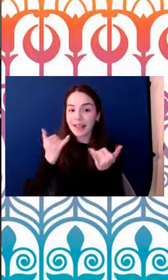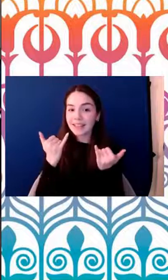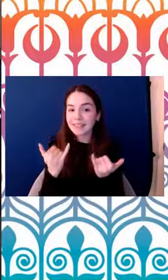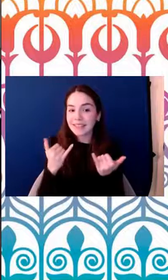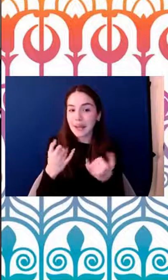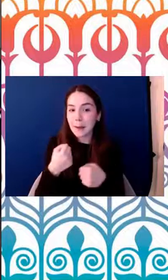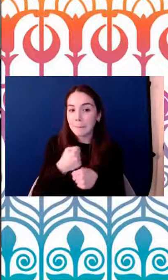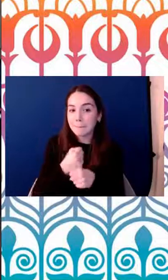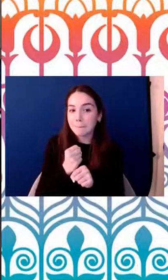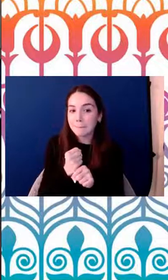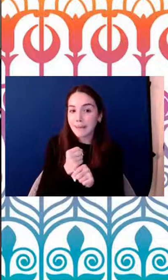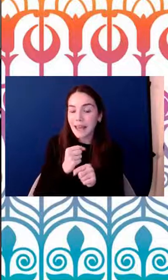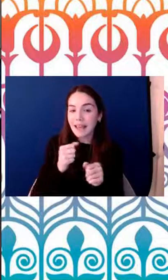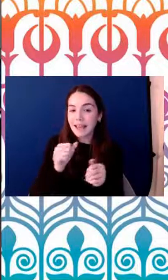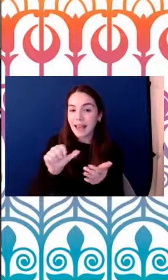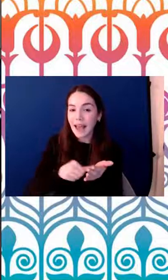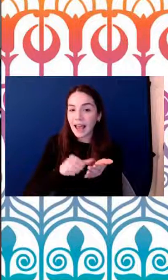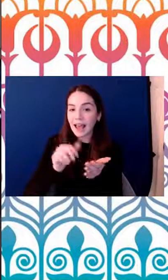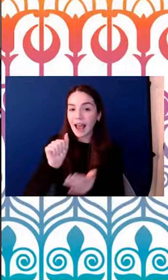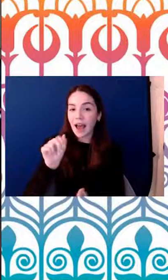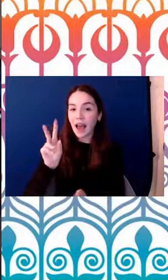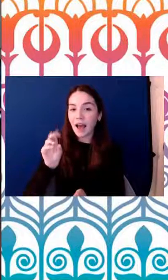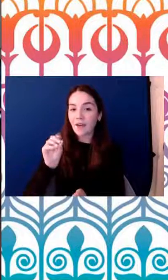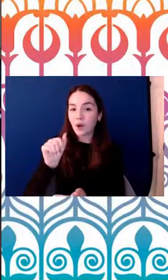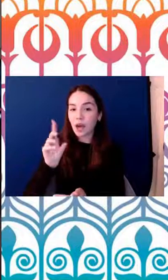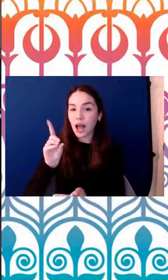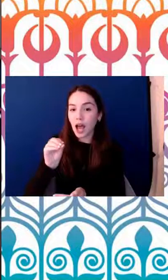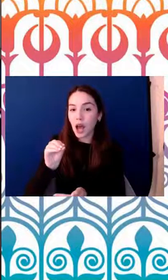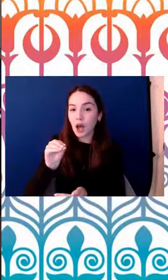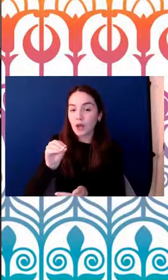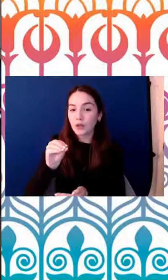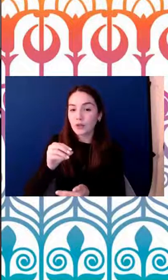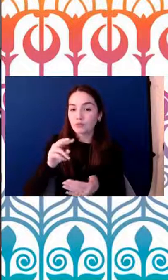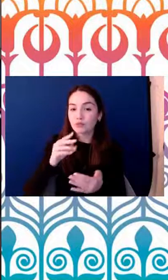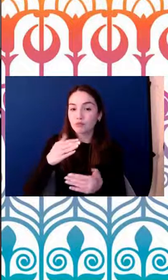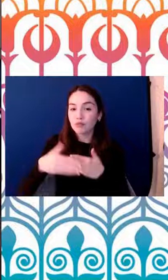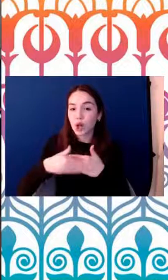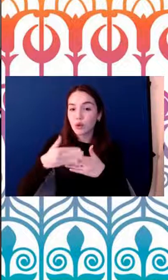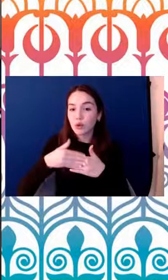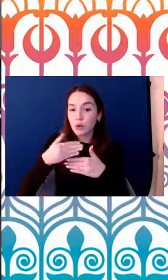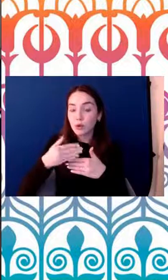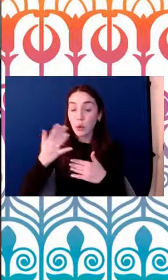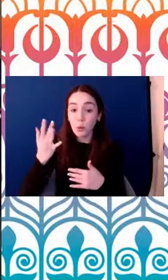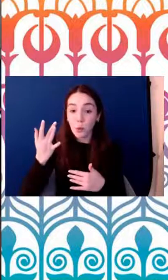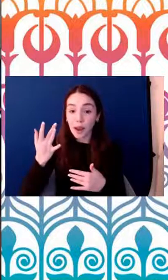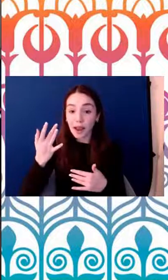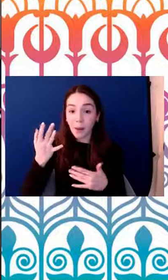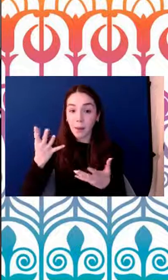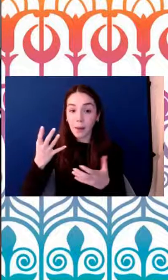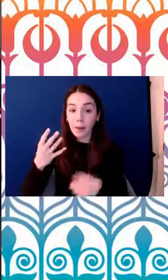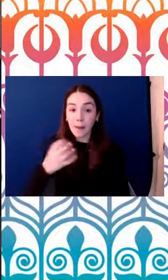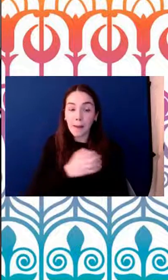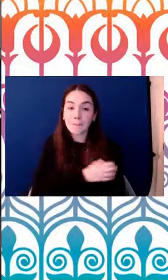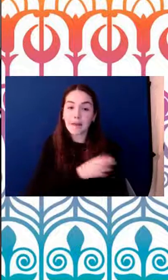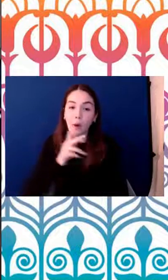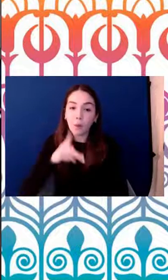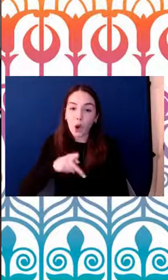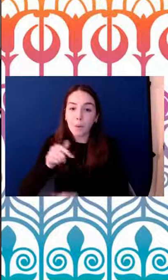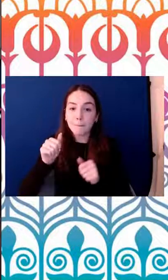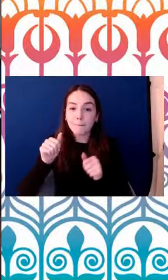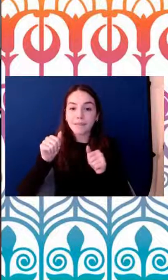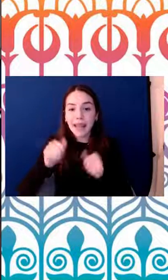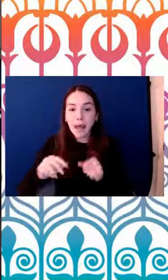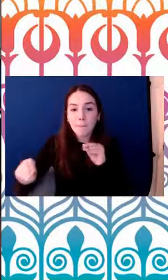make avocado toast. Why? Because we're learning how to power up to move. And with